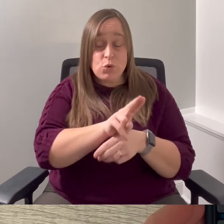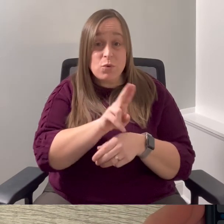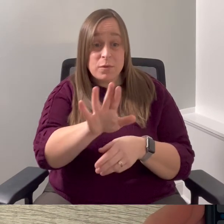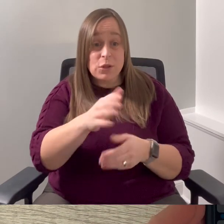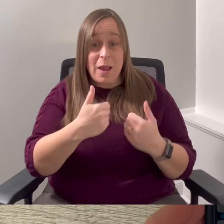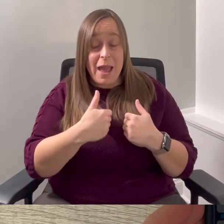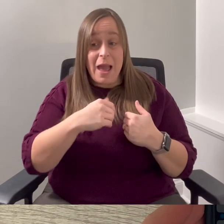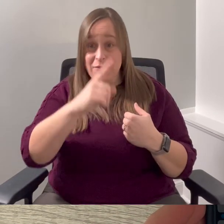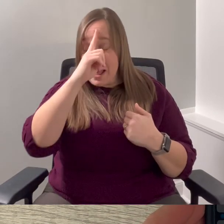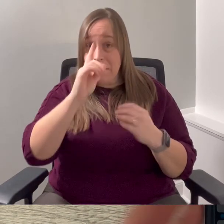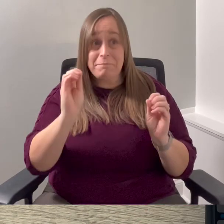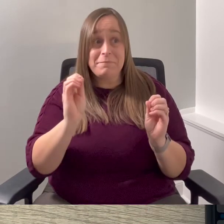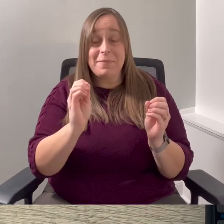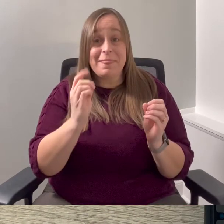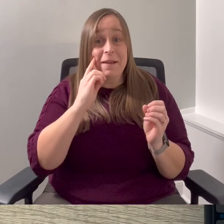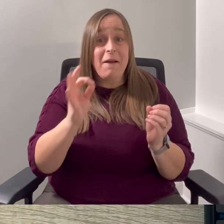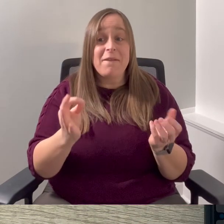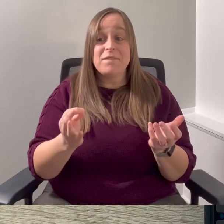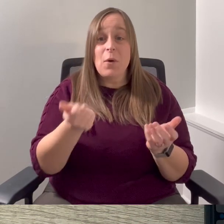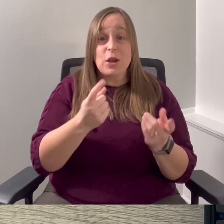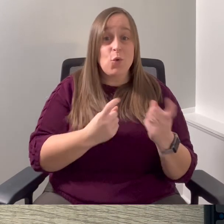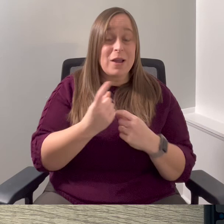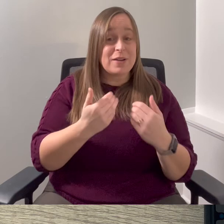or any questions you might have about sinking funds,